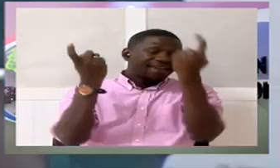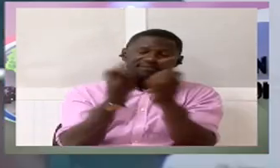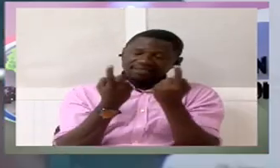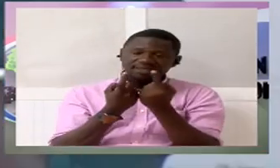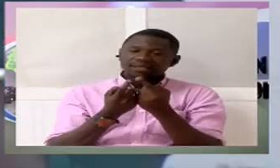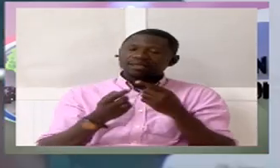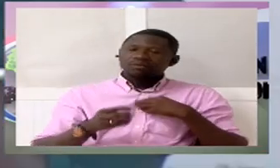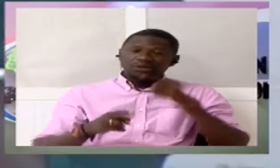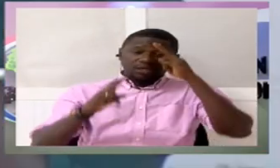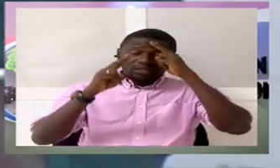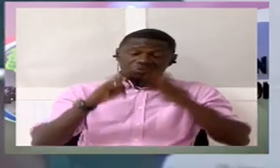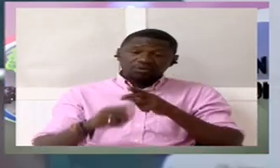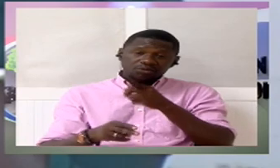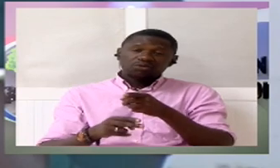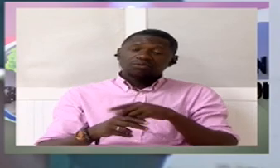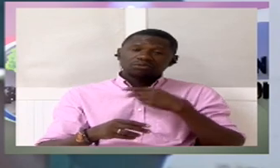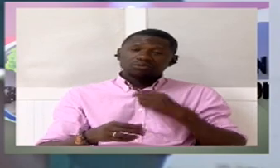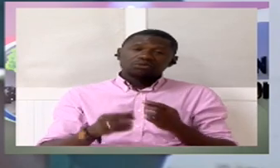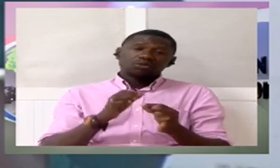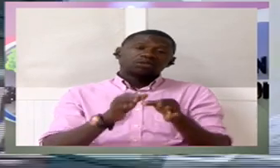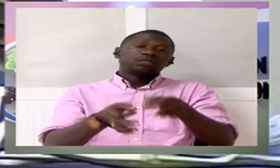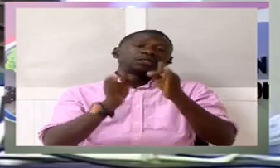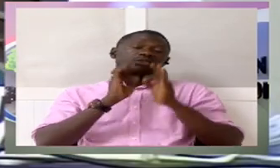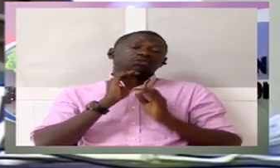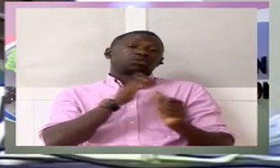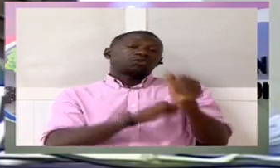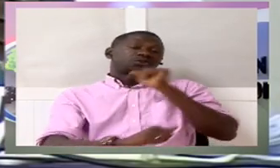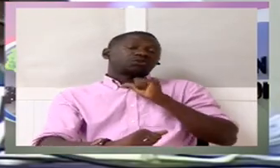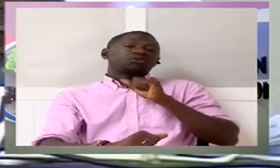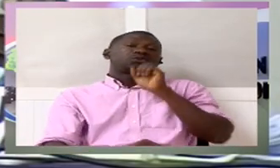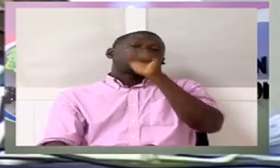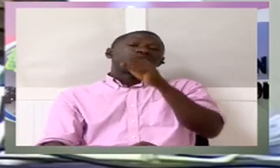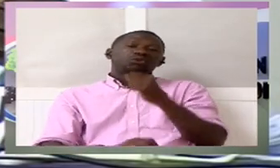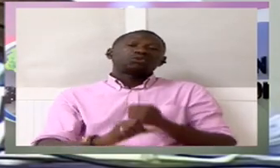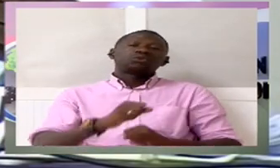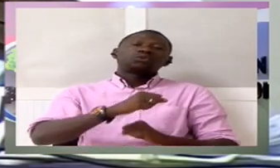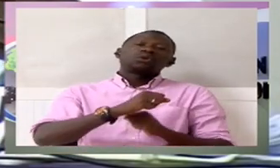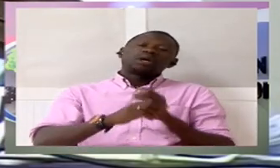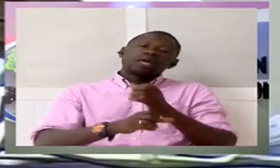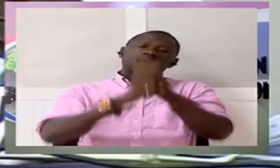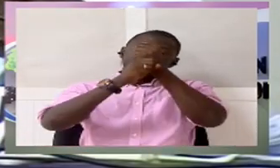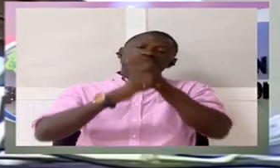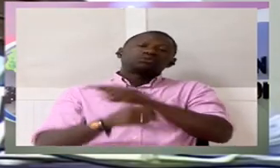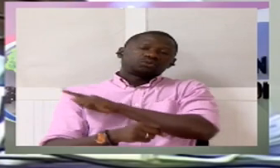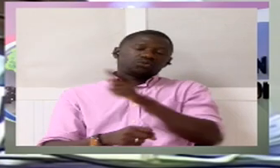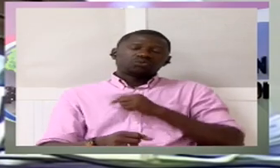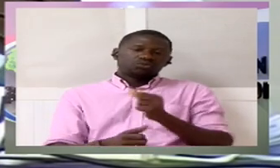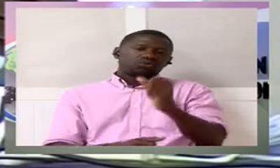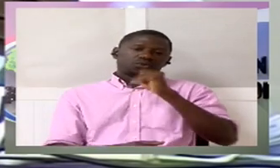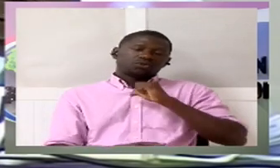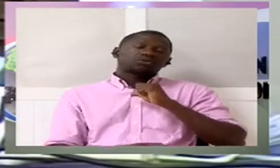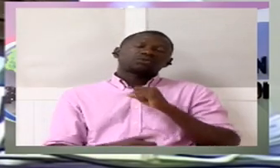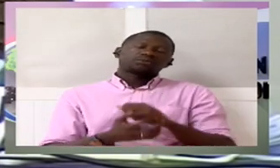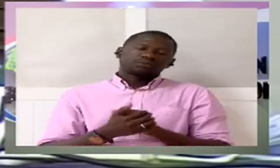implore you to return your favors to us. Ntenin na dimbayalo foja nim fawo mbetar la sondi